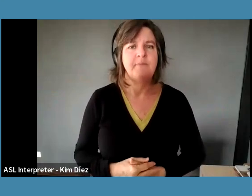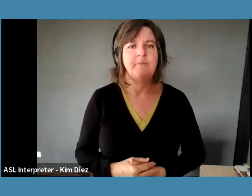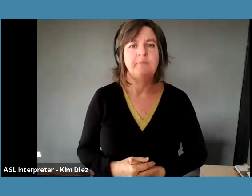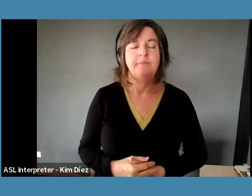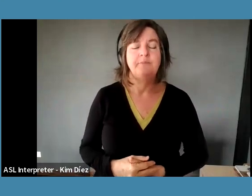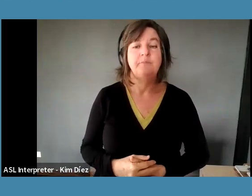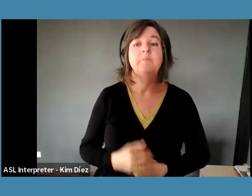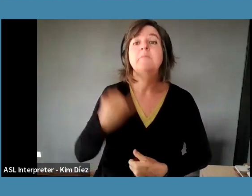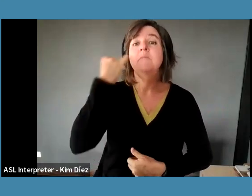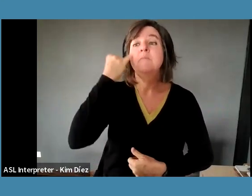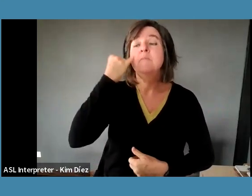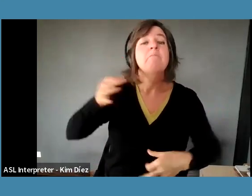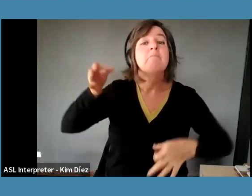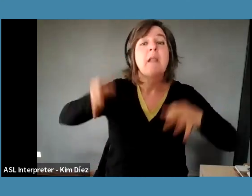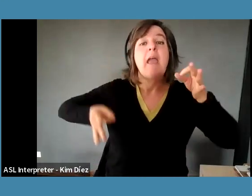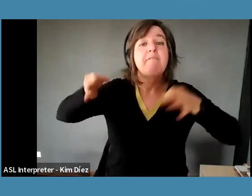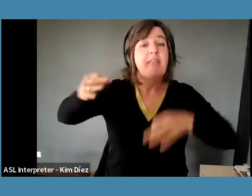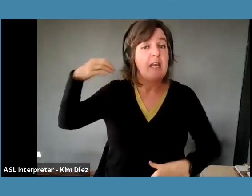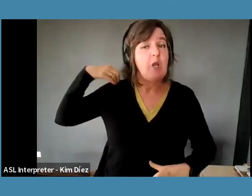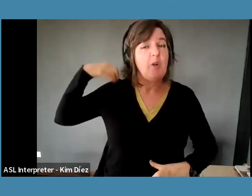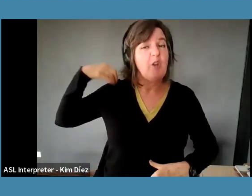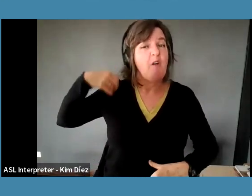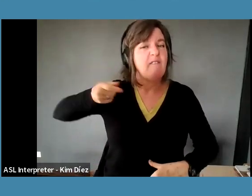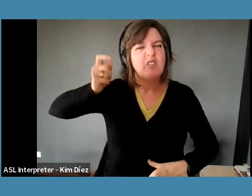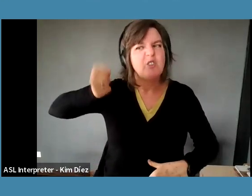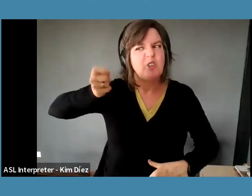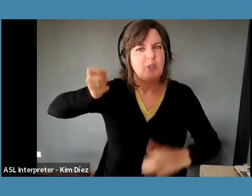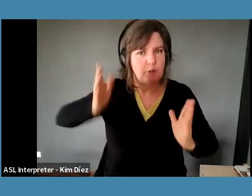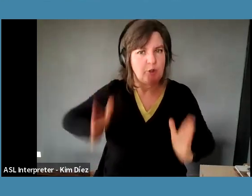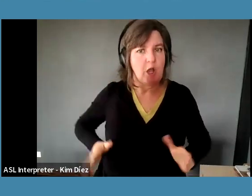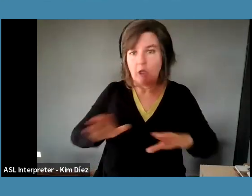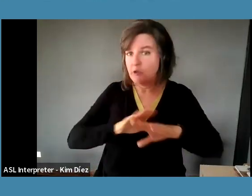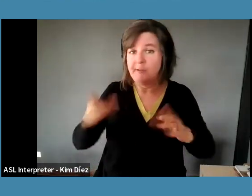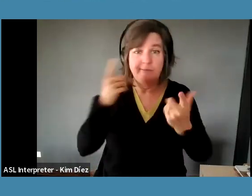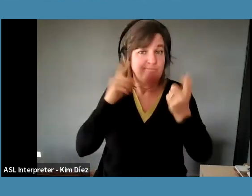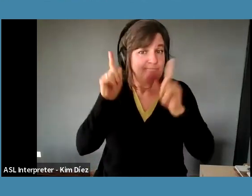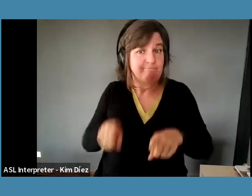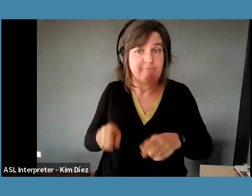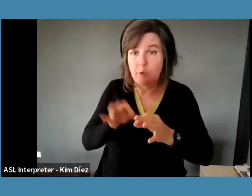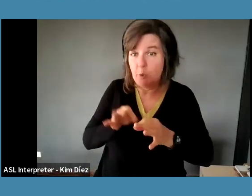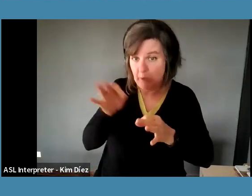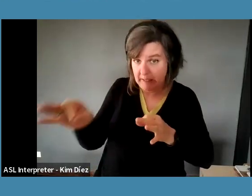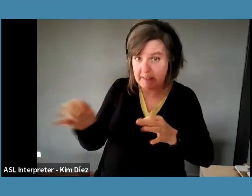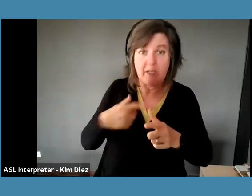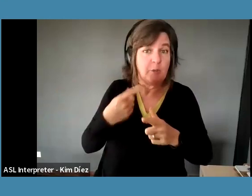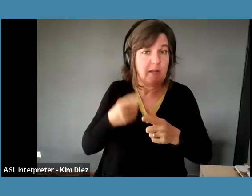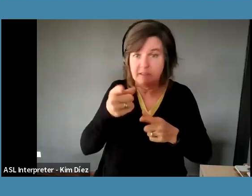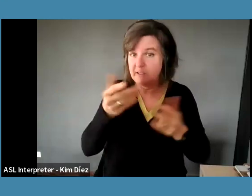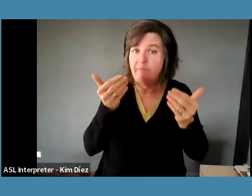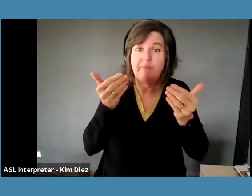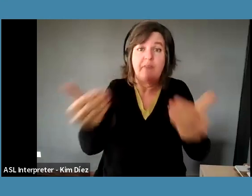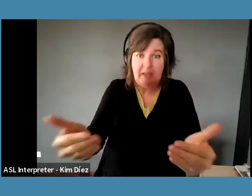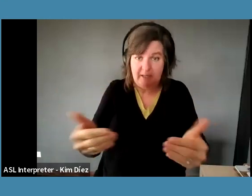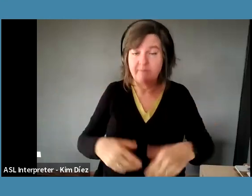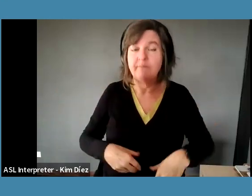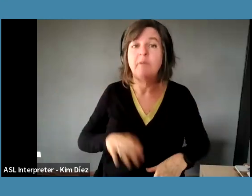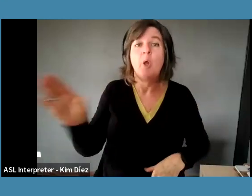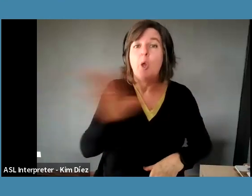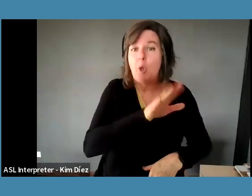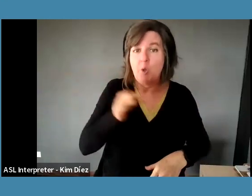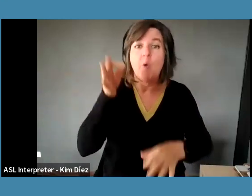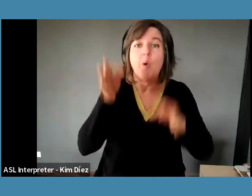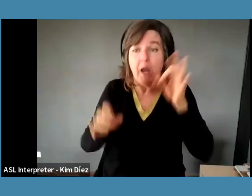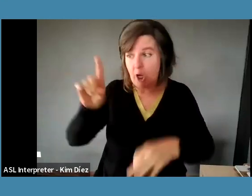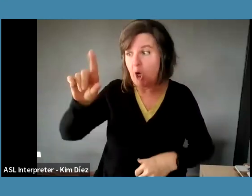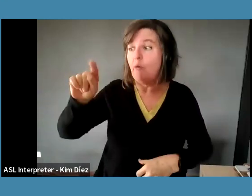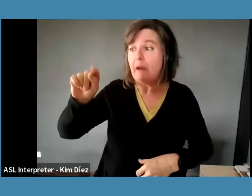If the hearing officer does not agree to grant the continuance, Yes. then you have to move forward. Your hearing date is your hearing date,